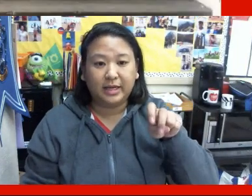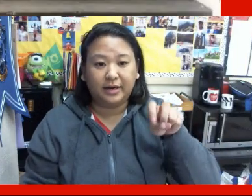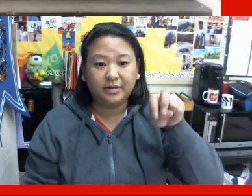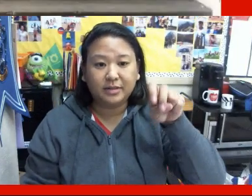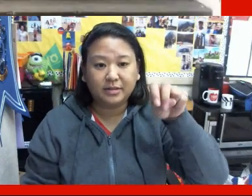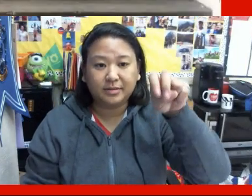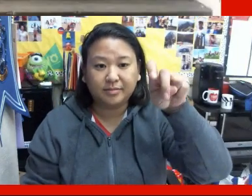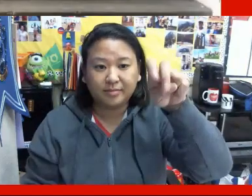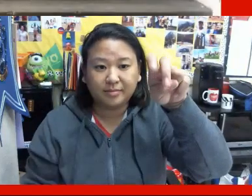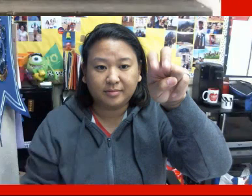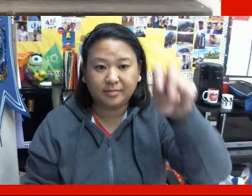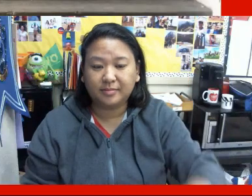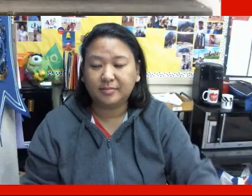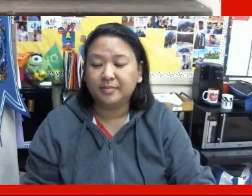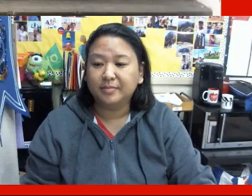The stairs.